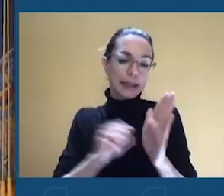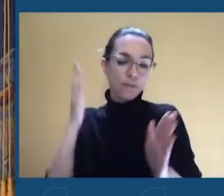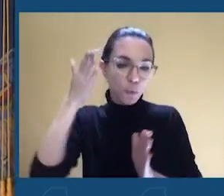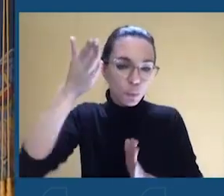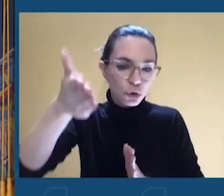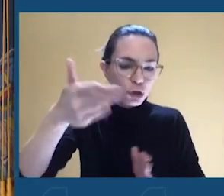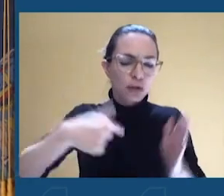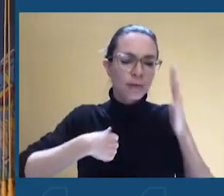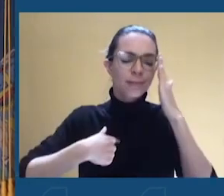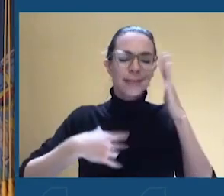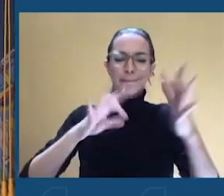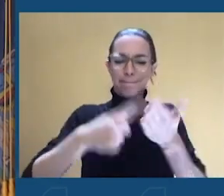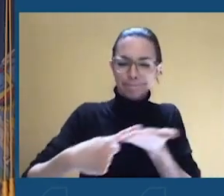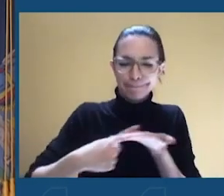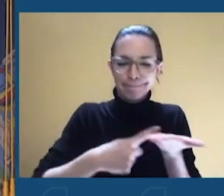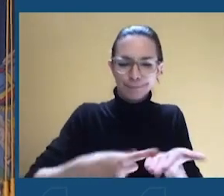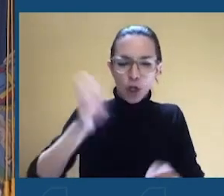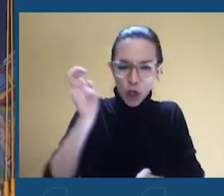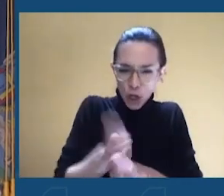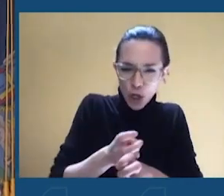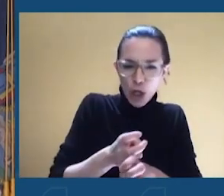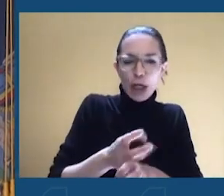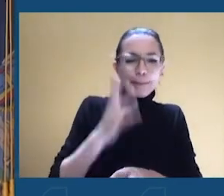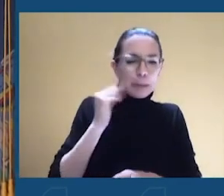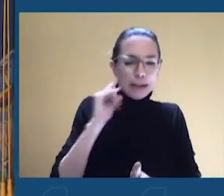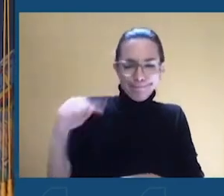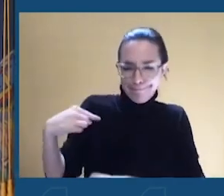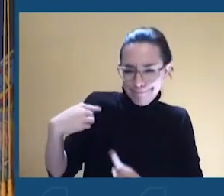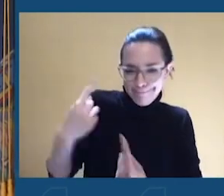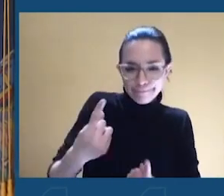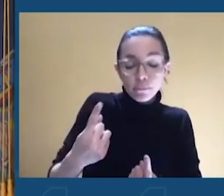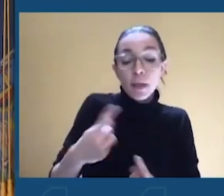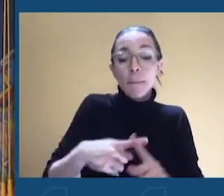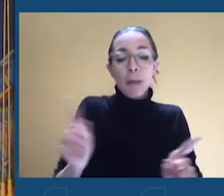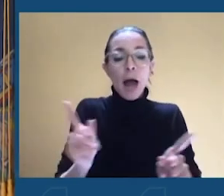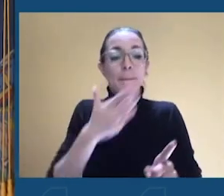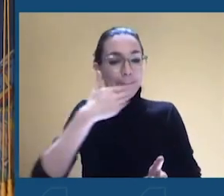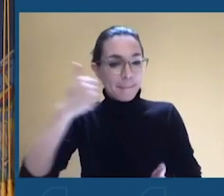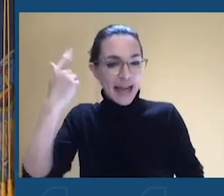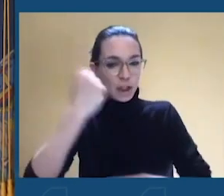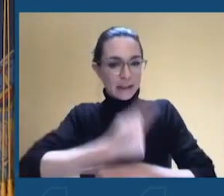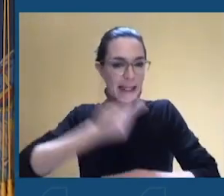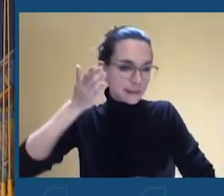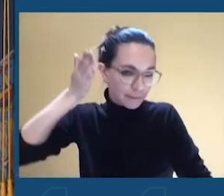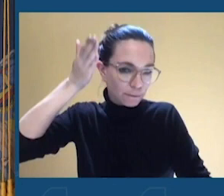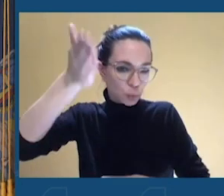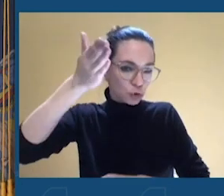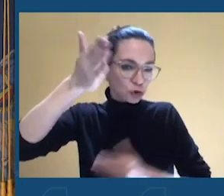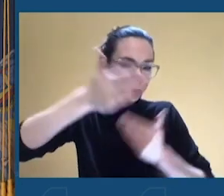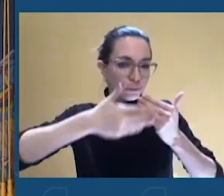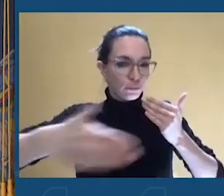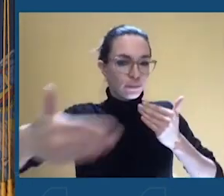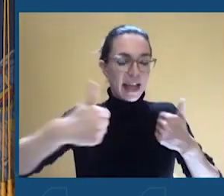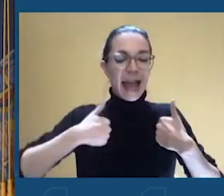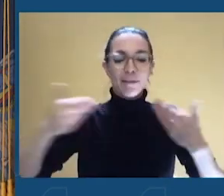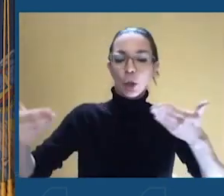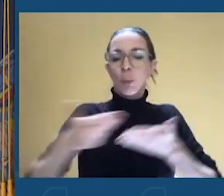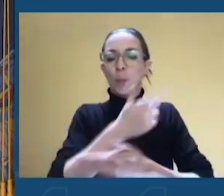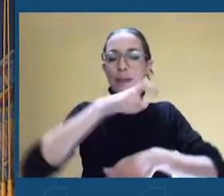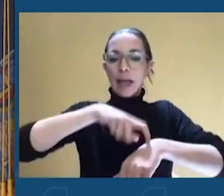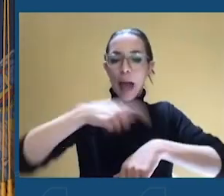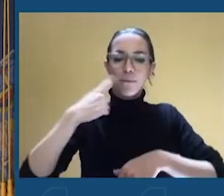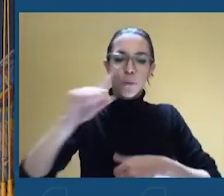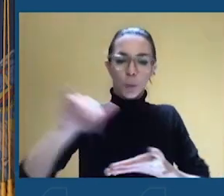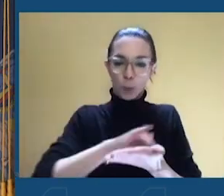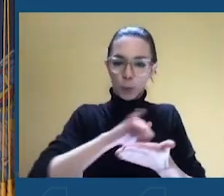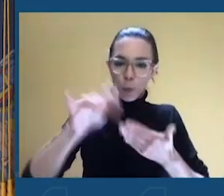these years, but I said better days are on the horizon and that we have a new era for New York.